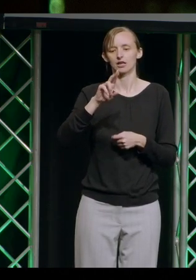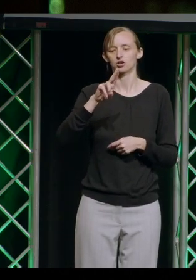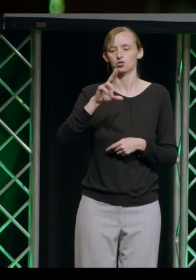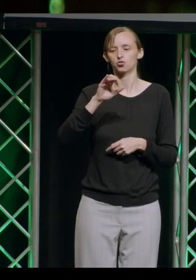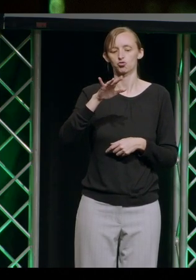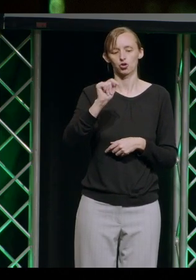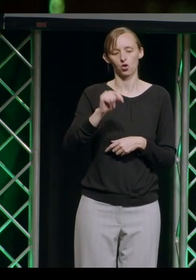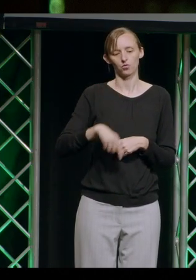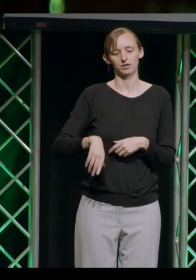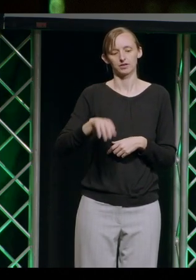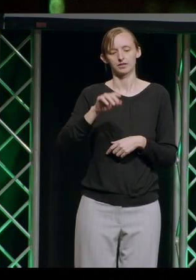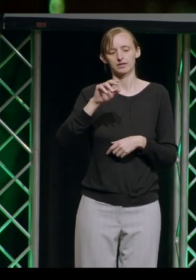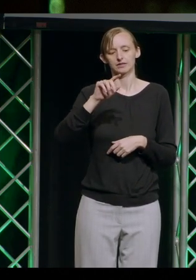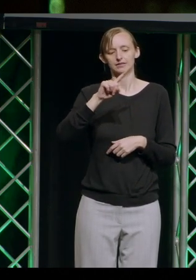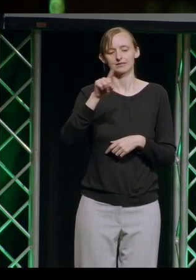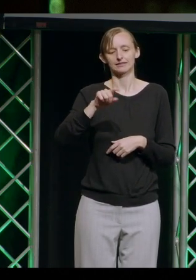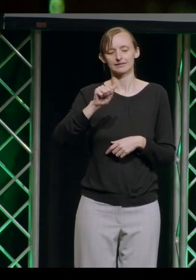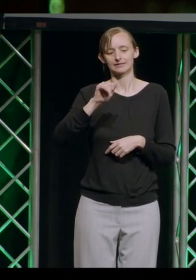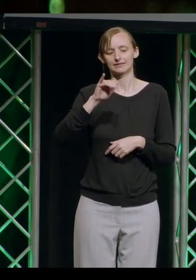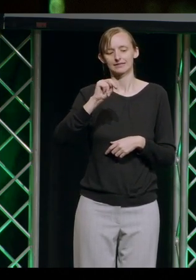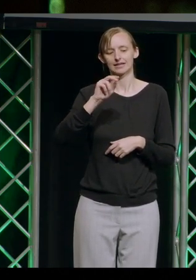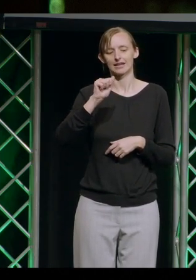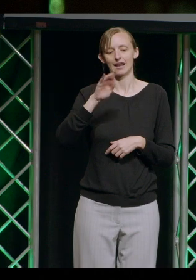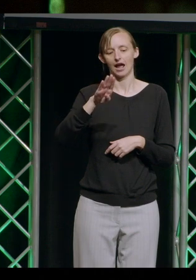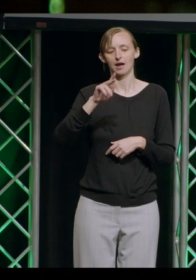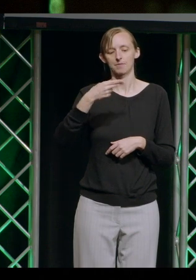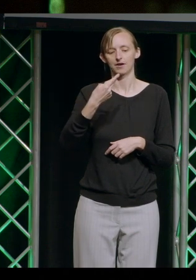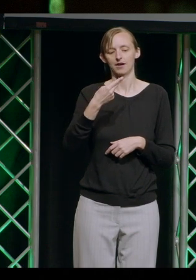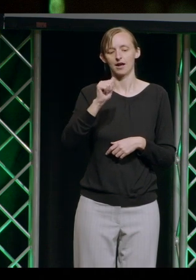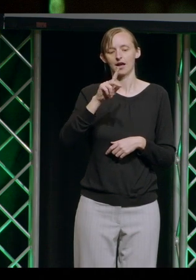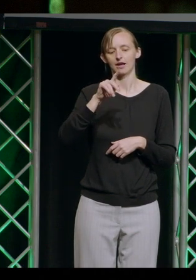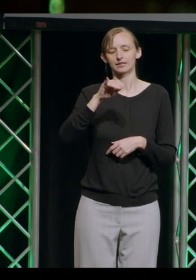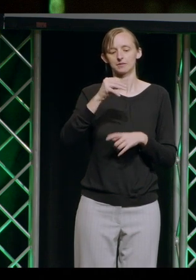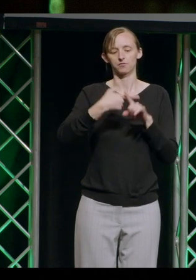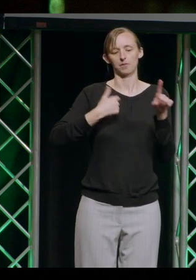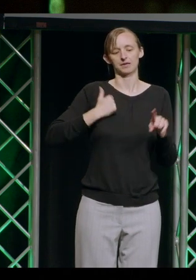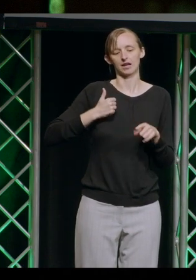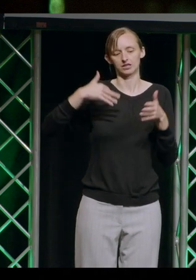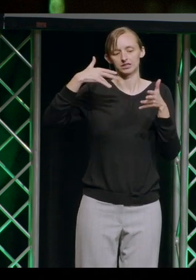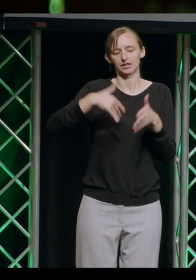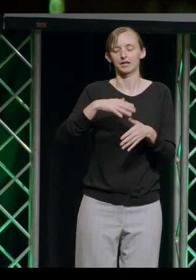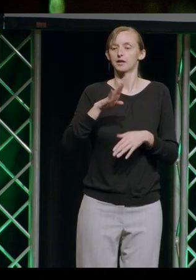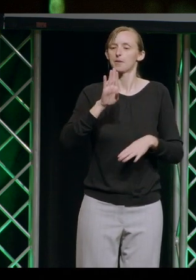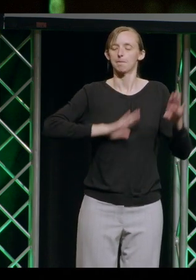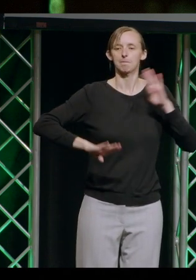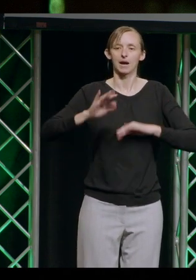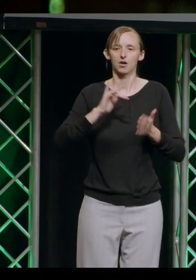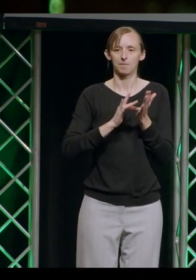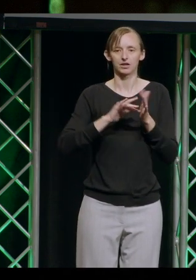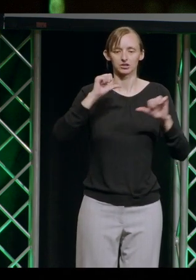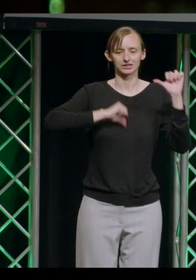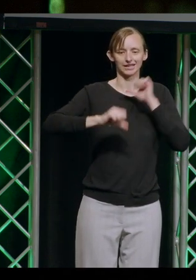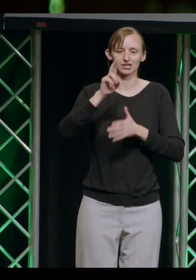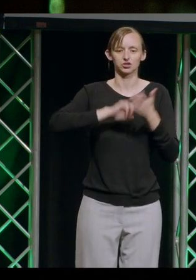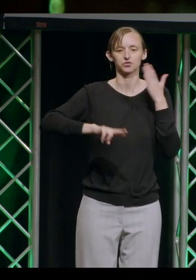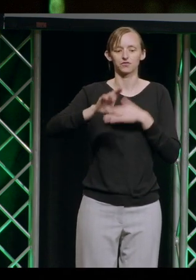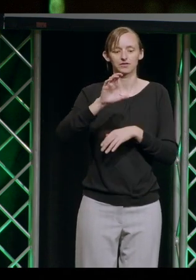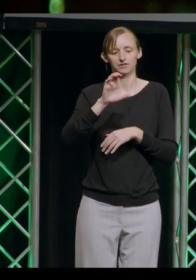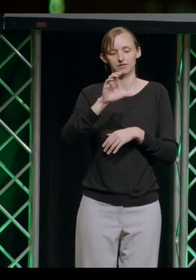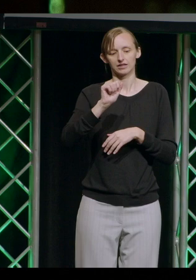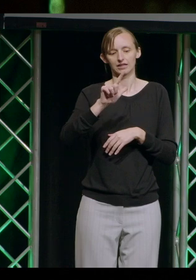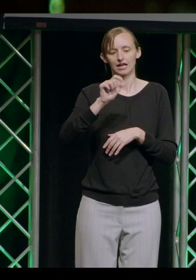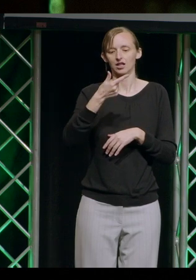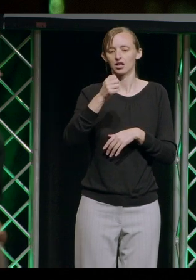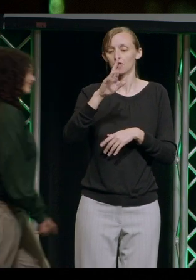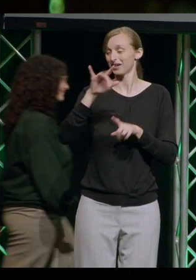Zainab Hakim from Canada, currently studying biomedical sciences at the University of Calgary. You've been waiting